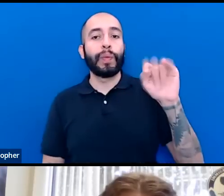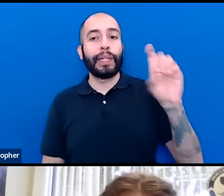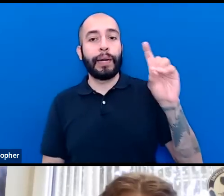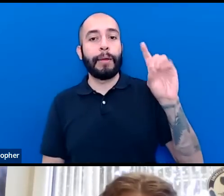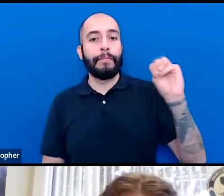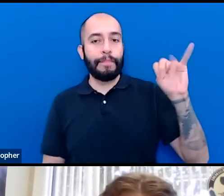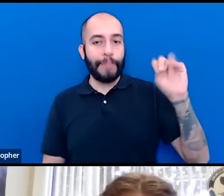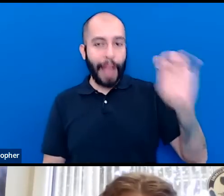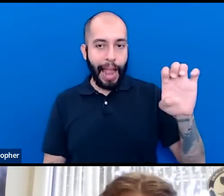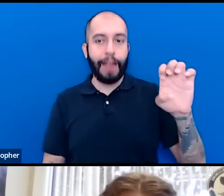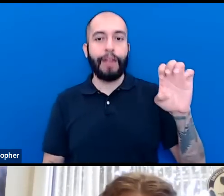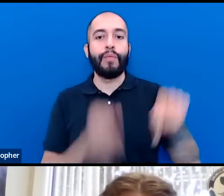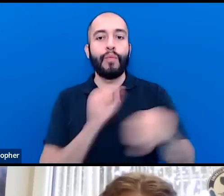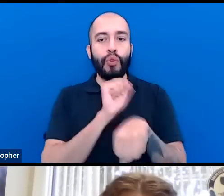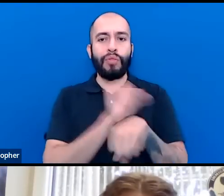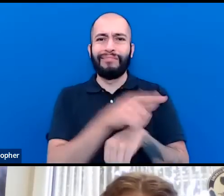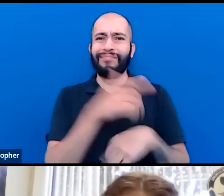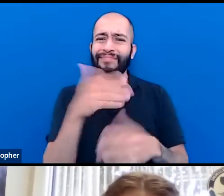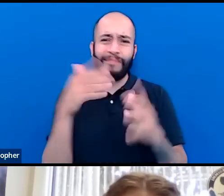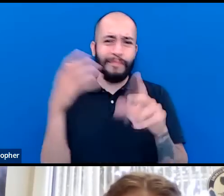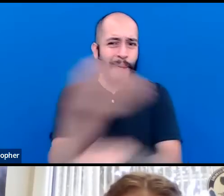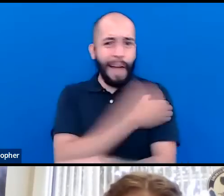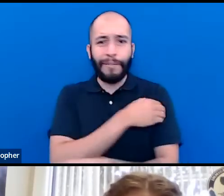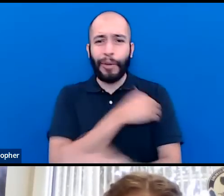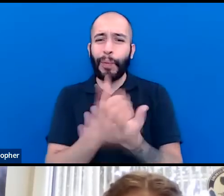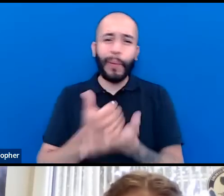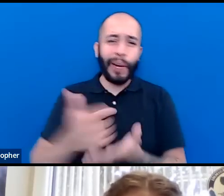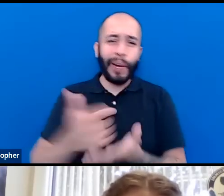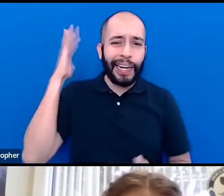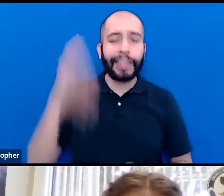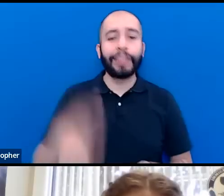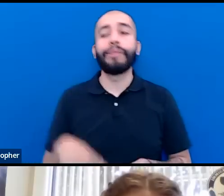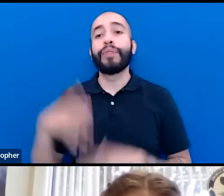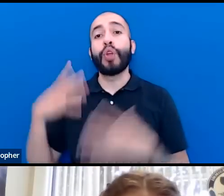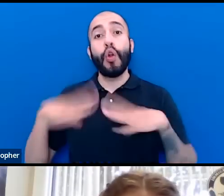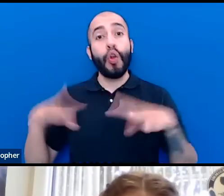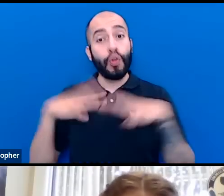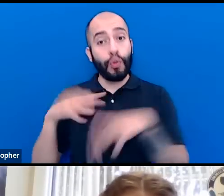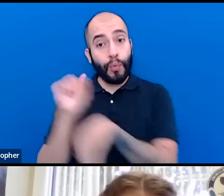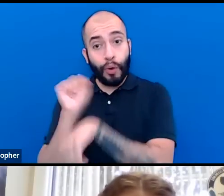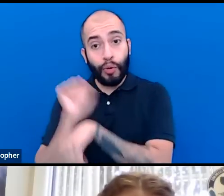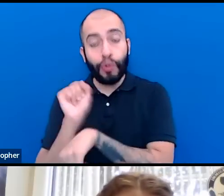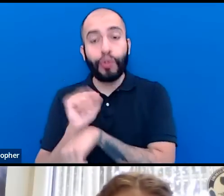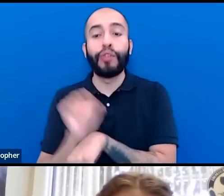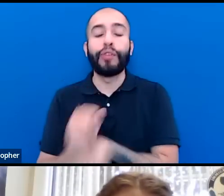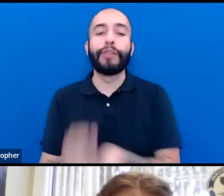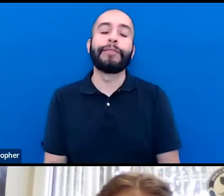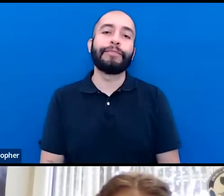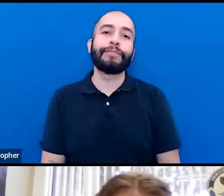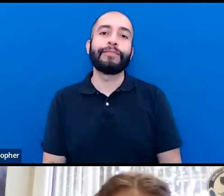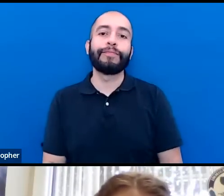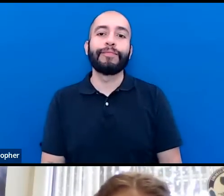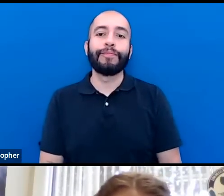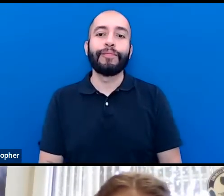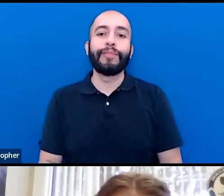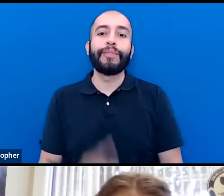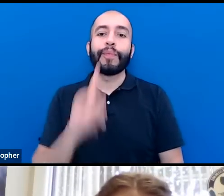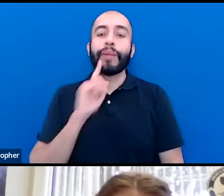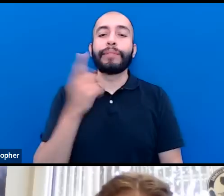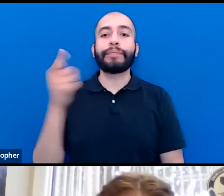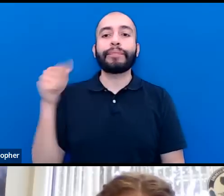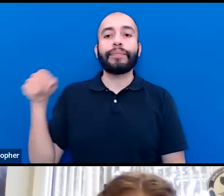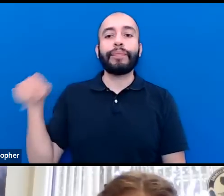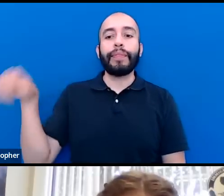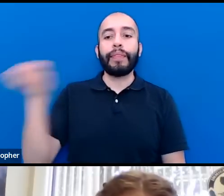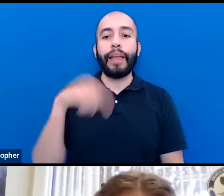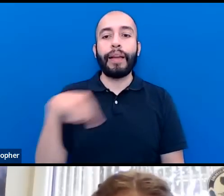headed respectively by John L. Lewis and Sidney Hillman. And what they did was not only make a massive